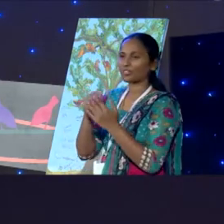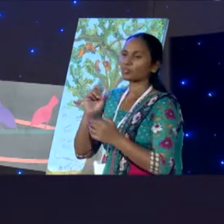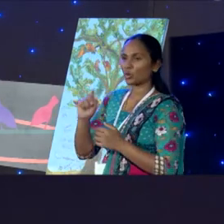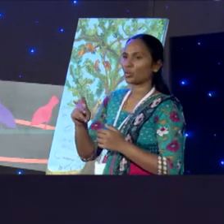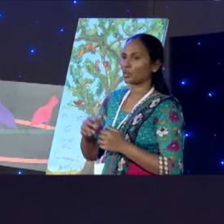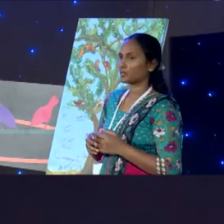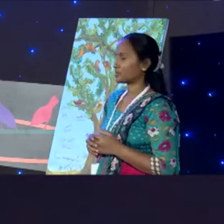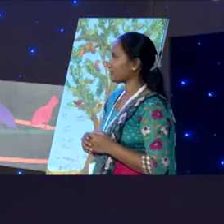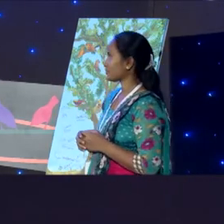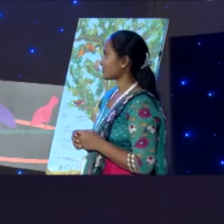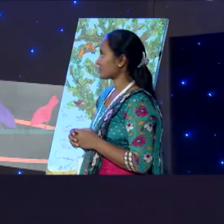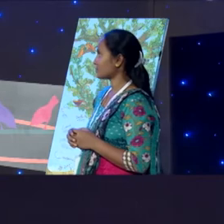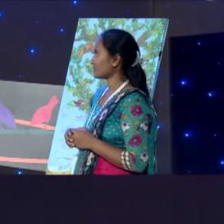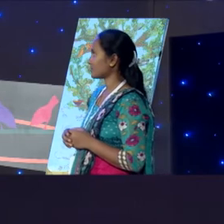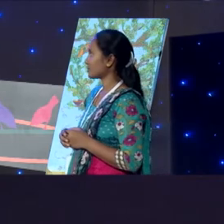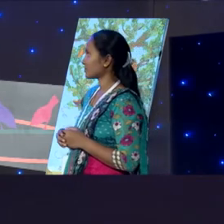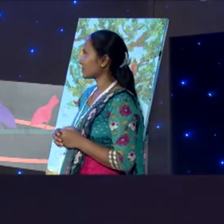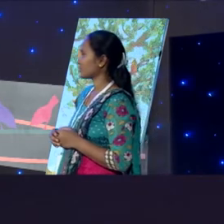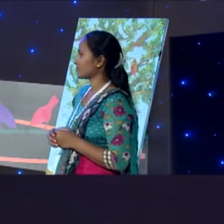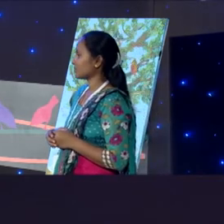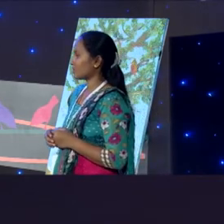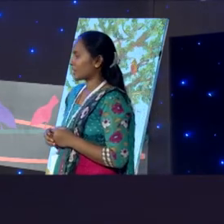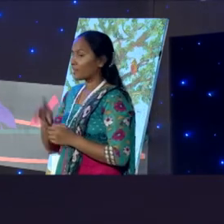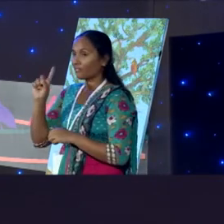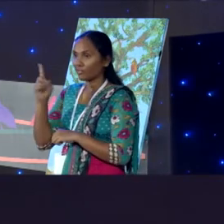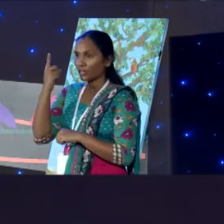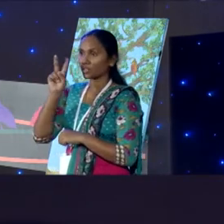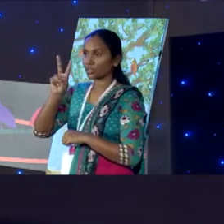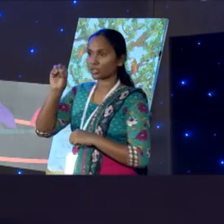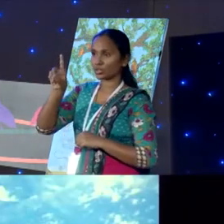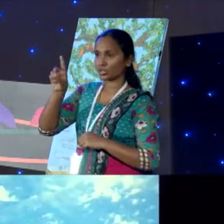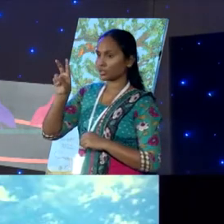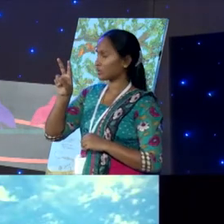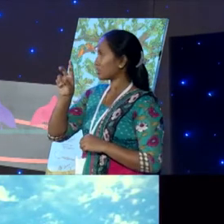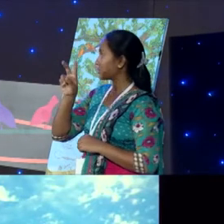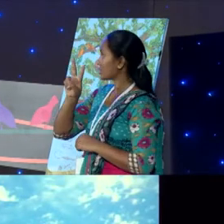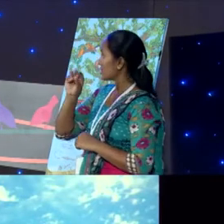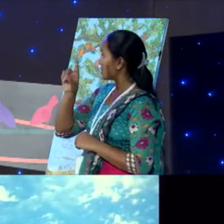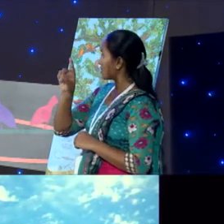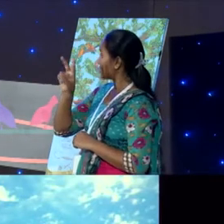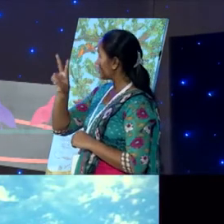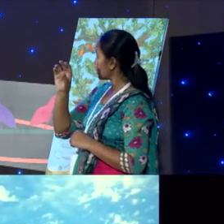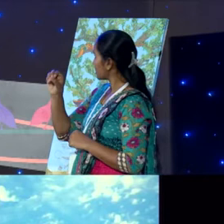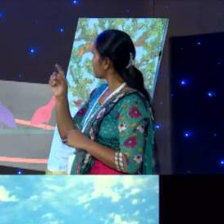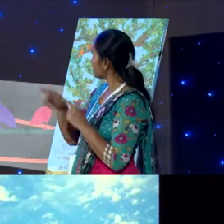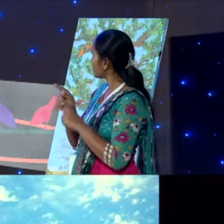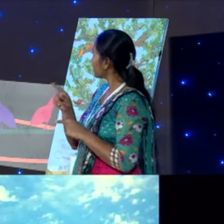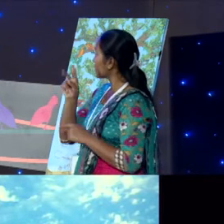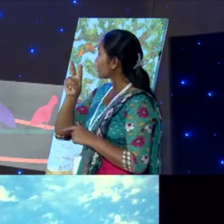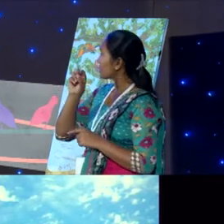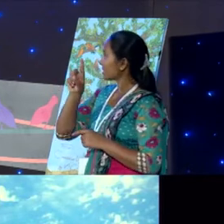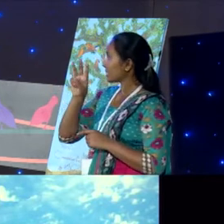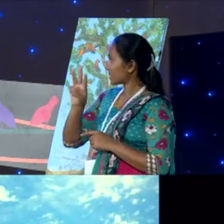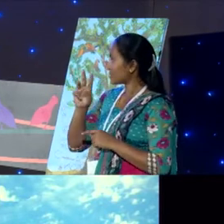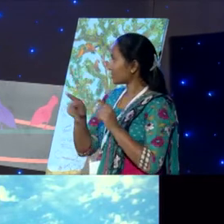times life taught me you're going to be okay. First is in 2013, I went to Brazil. People there speak Portuguese,